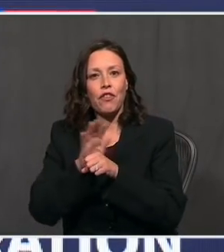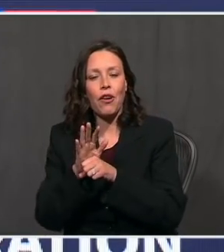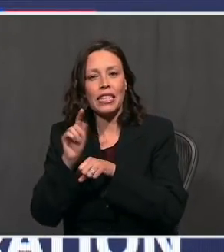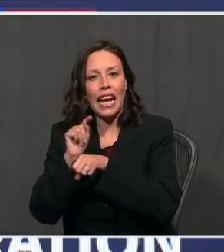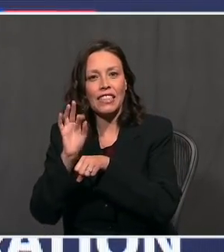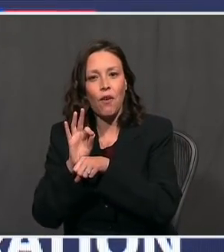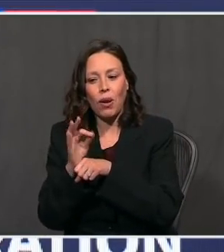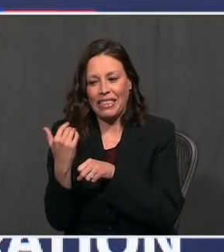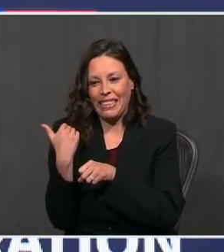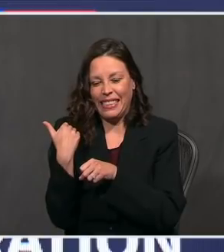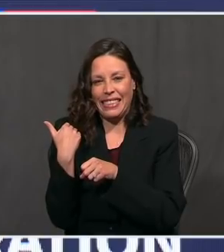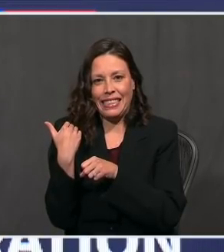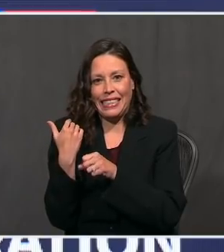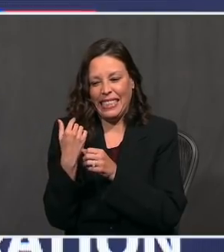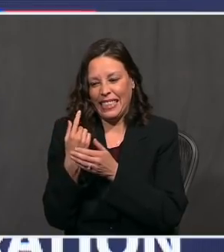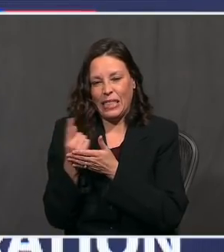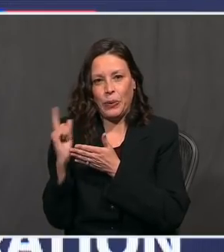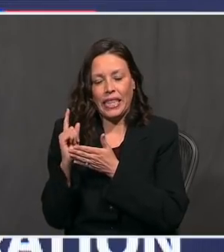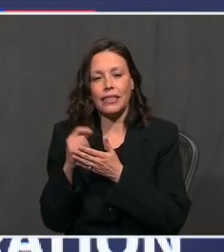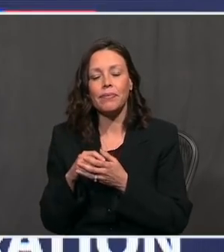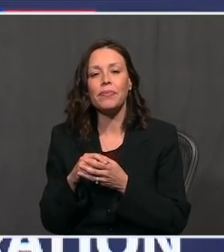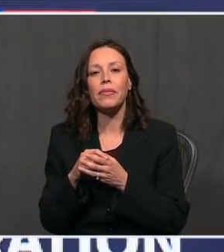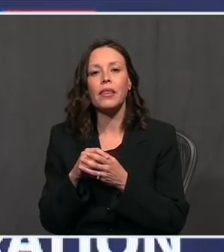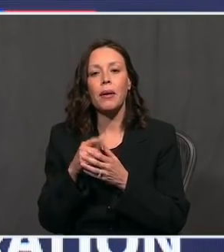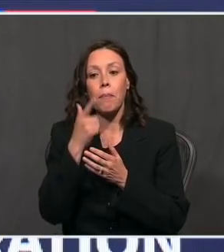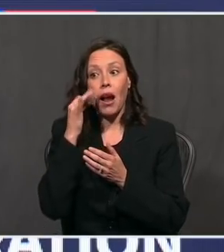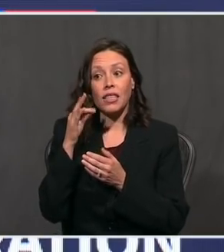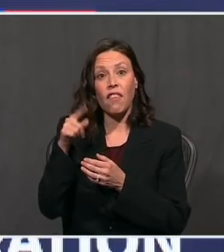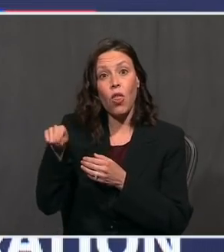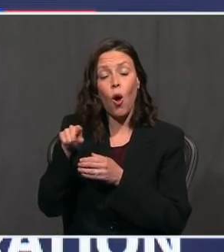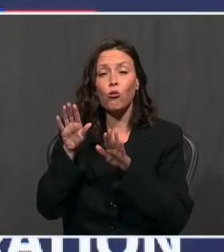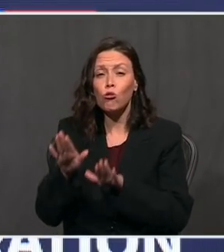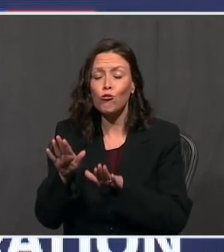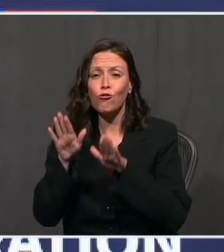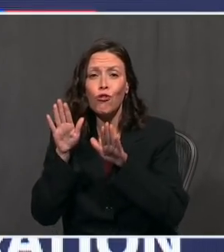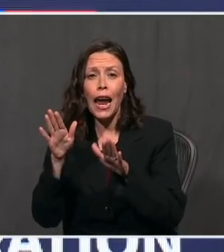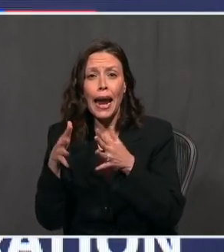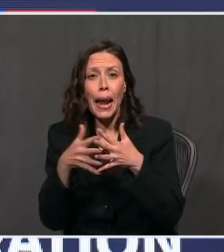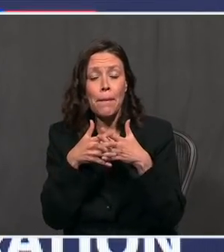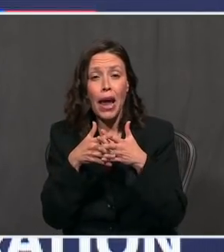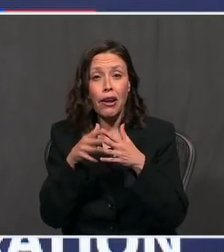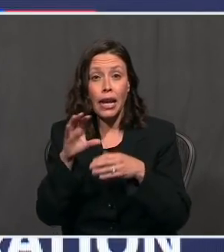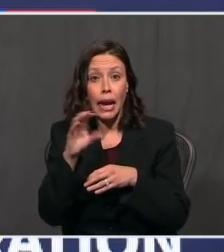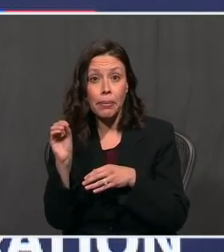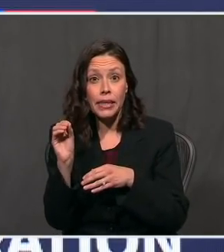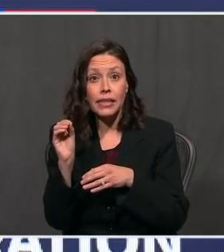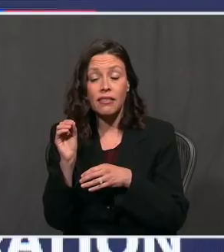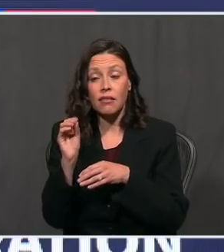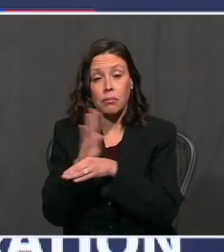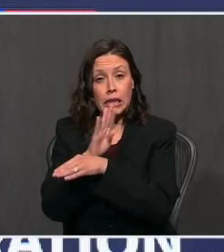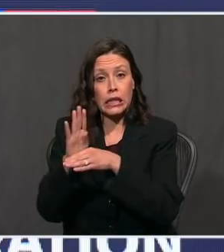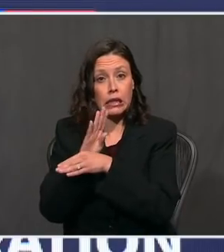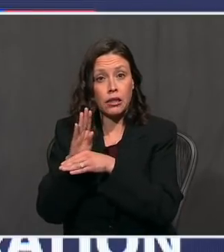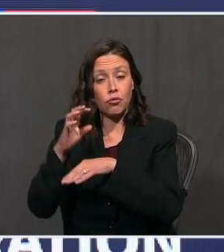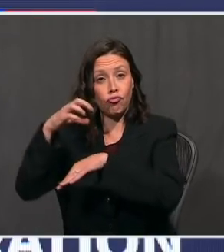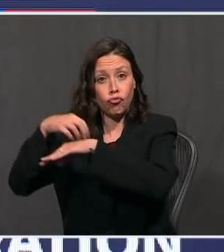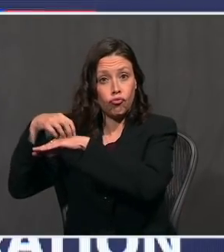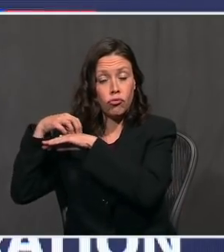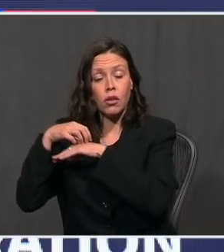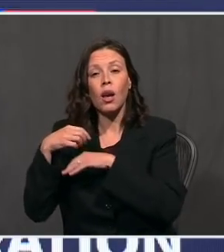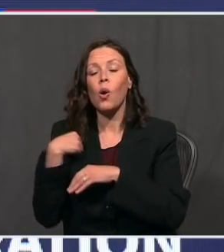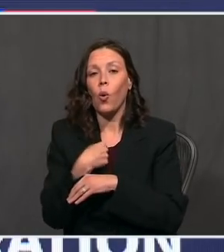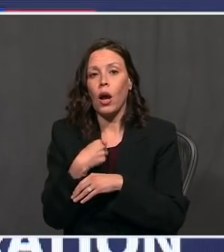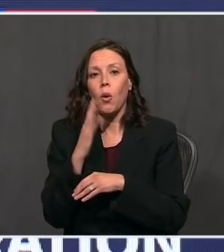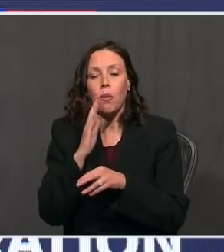this past week. We are in a position because of these great American companies and retailers, we're in a position